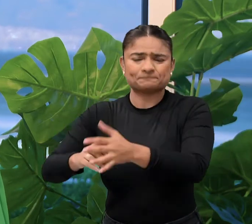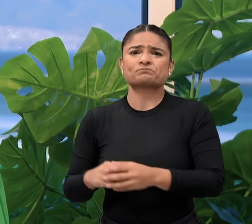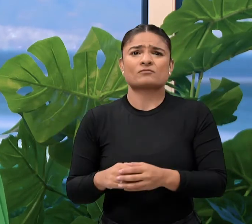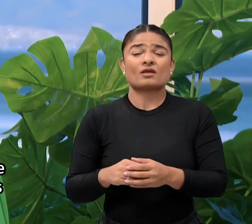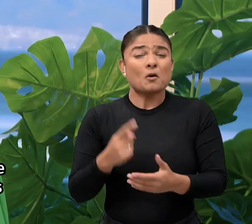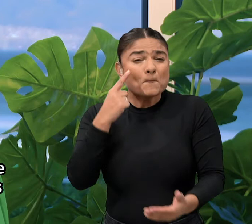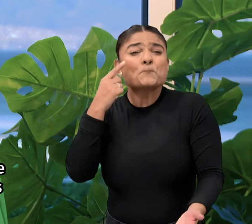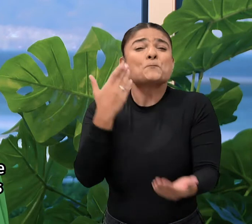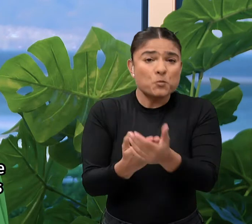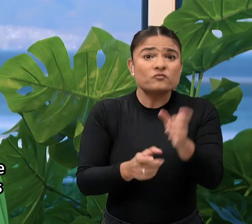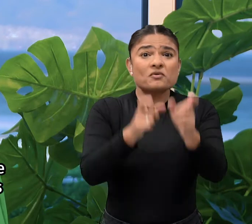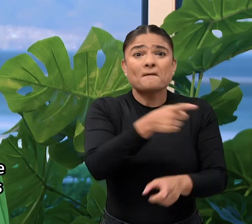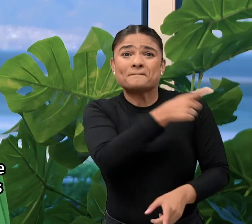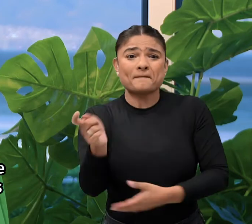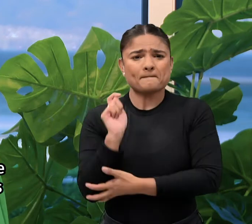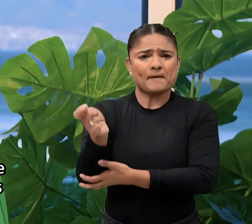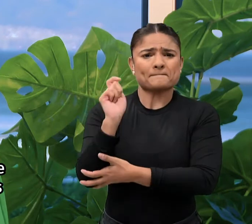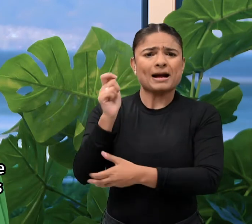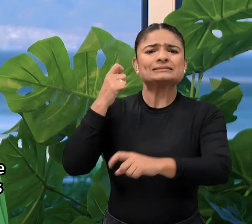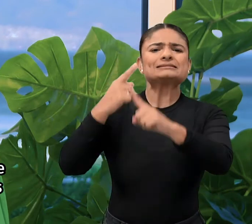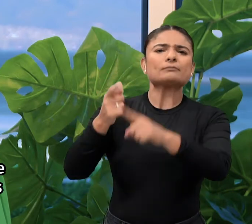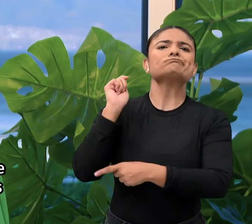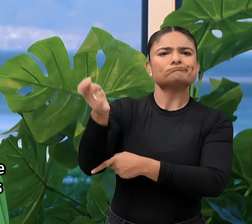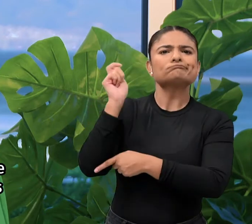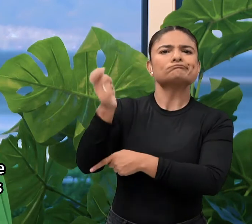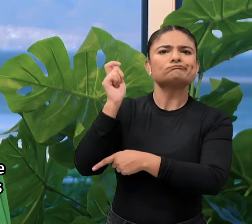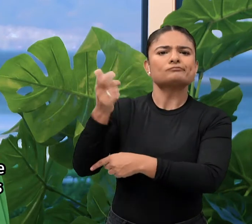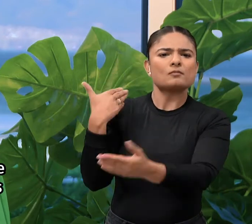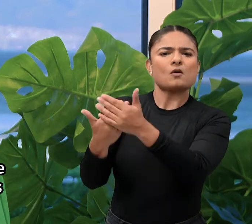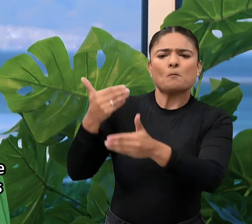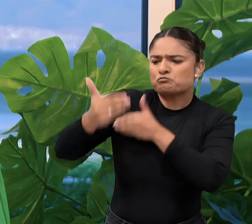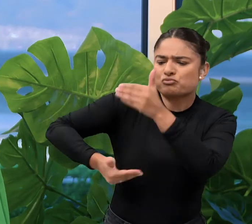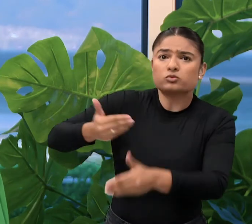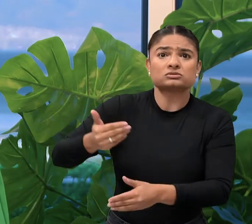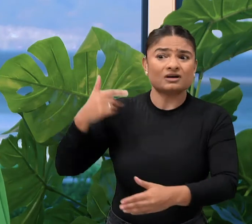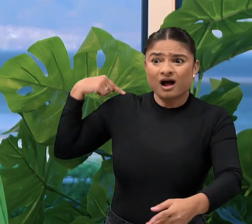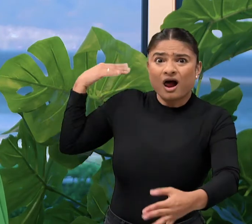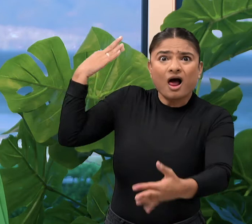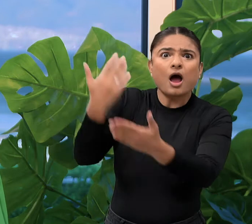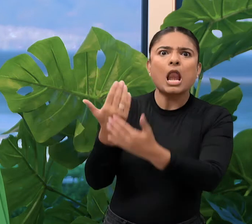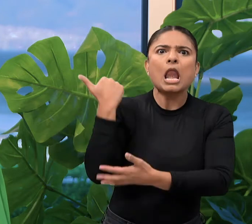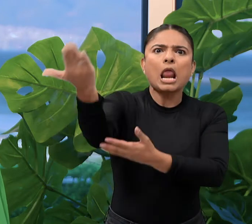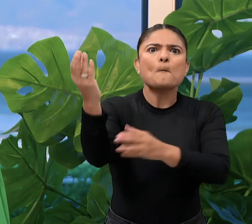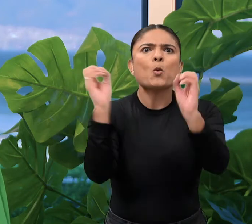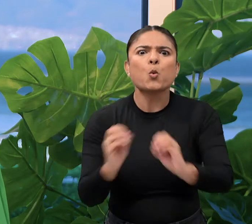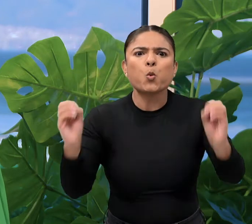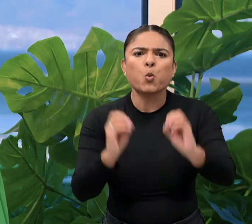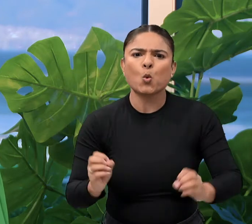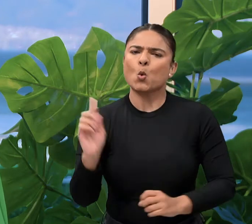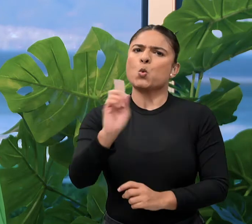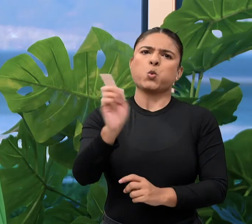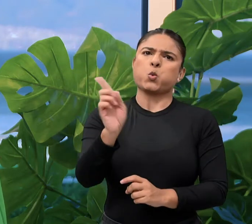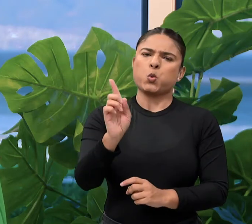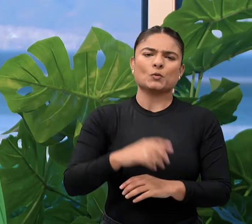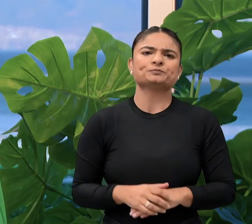disabilities. It's evident that many taxpayers are not familiar with this claim process and have not claimed the total